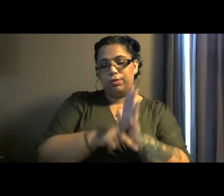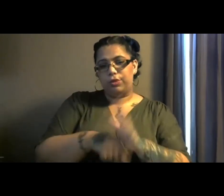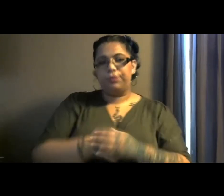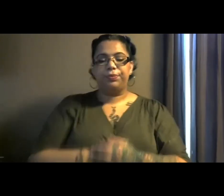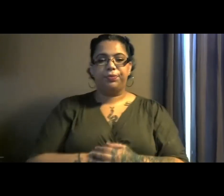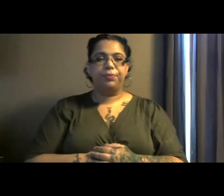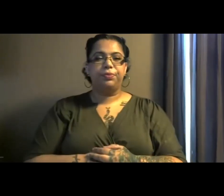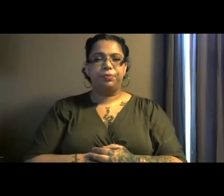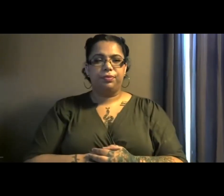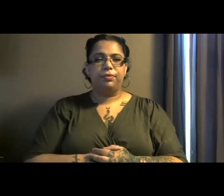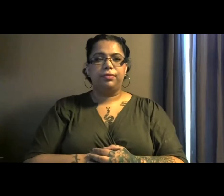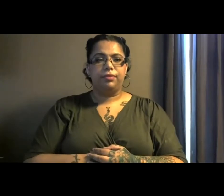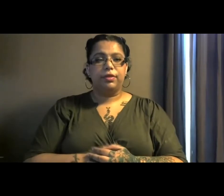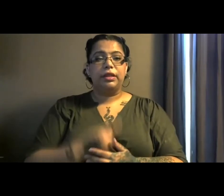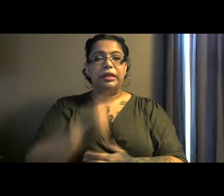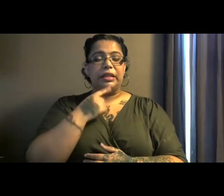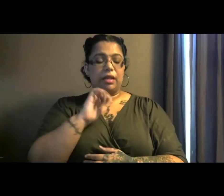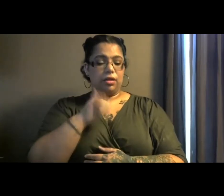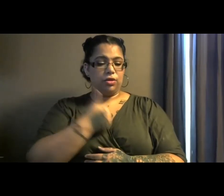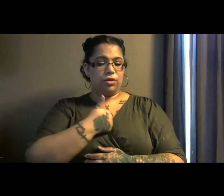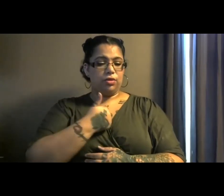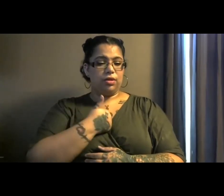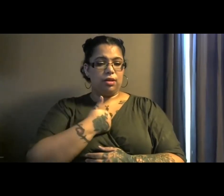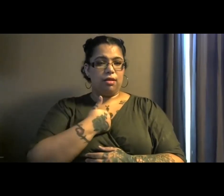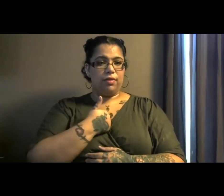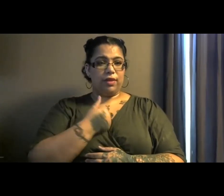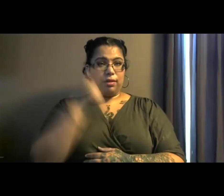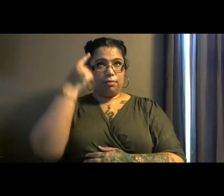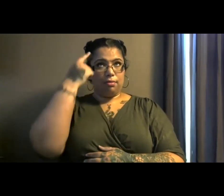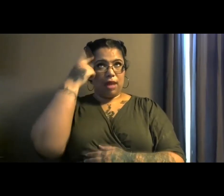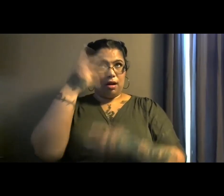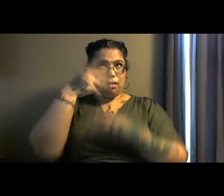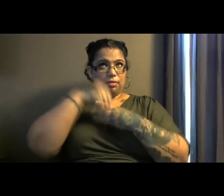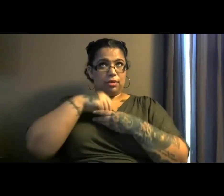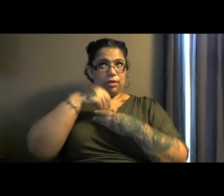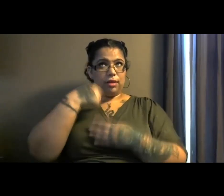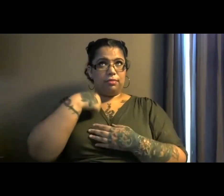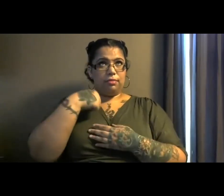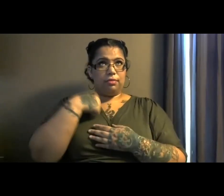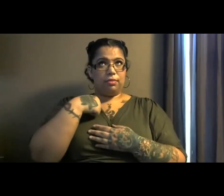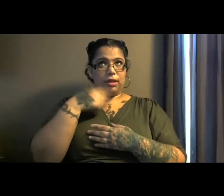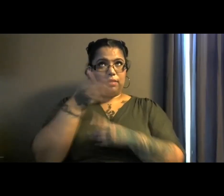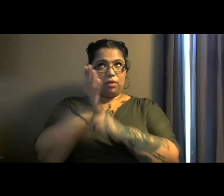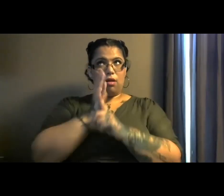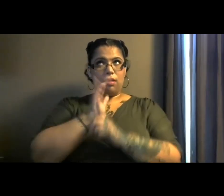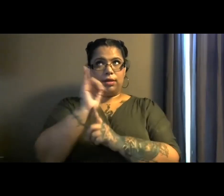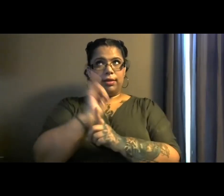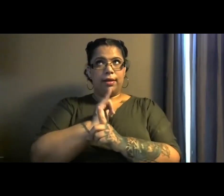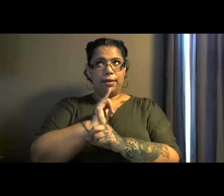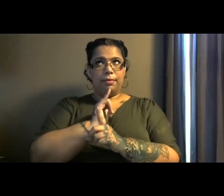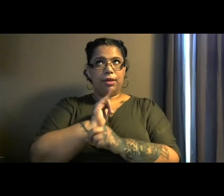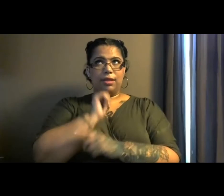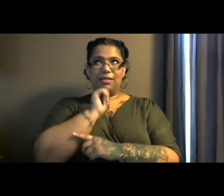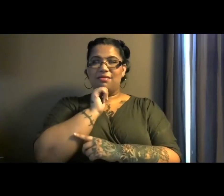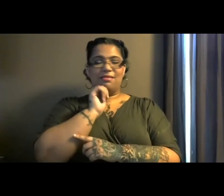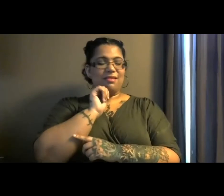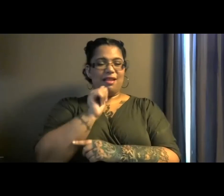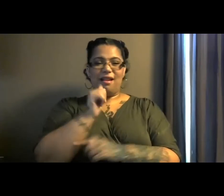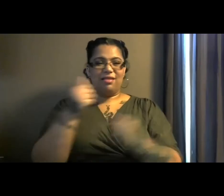Say to yourself, the mind within me, being God, is not afraid of